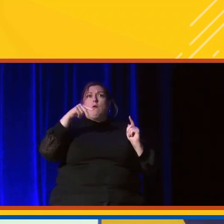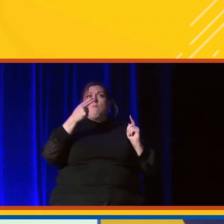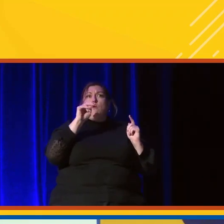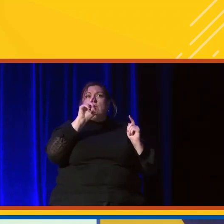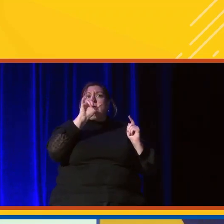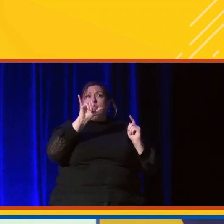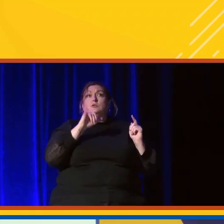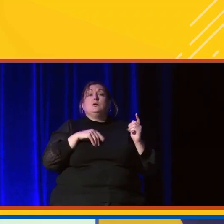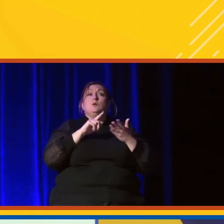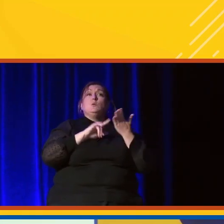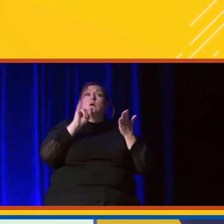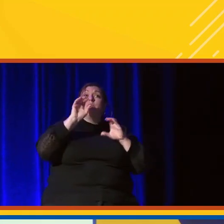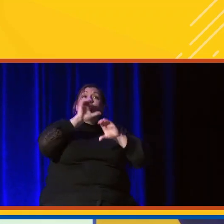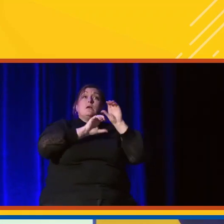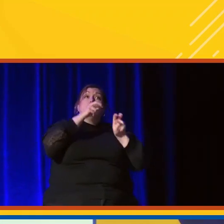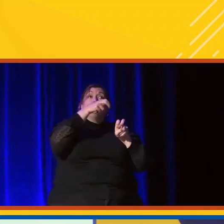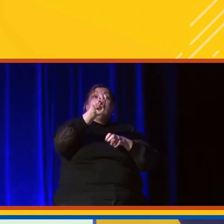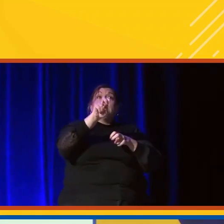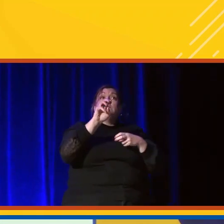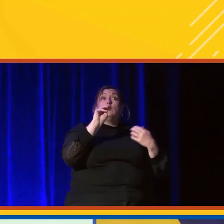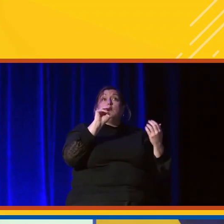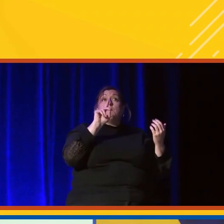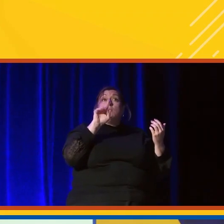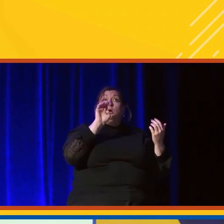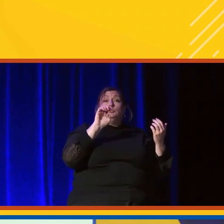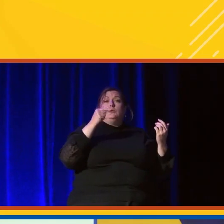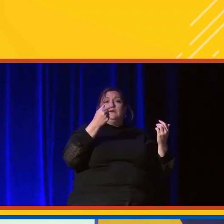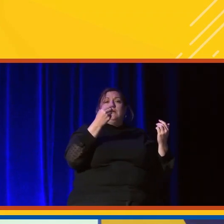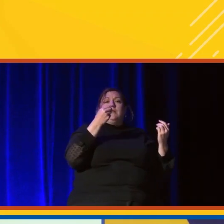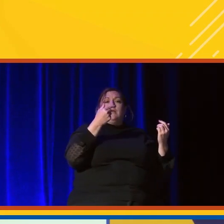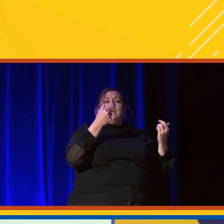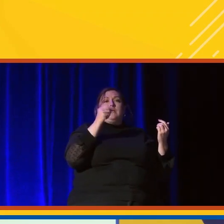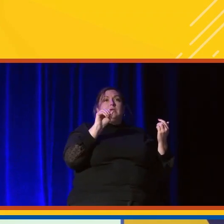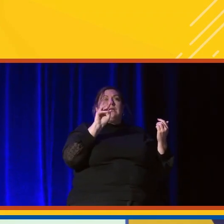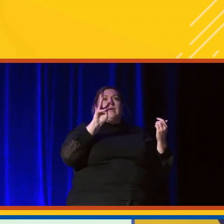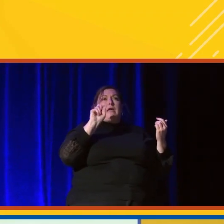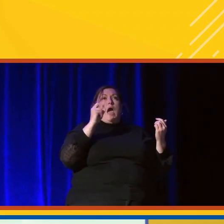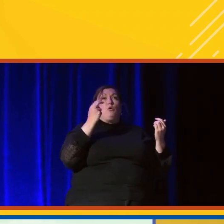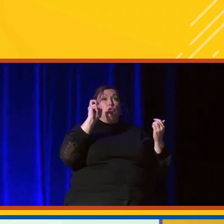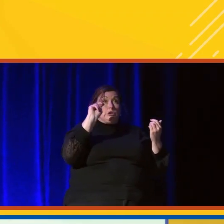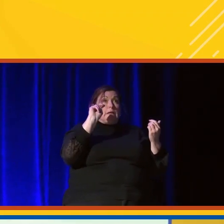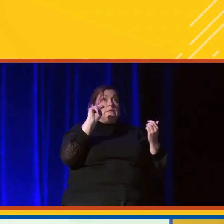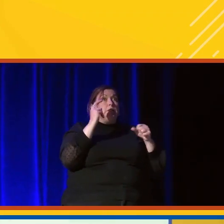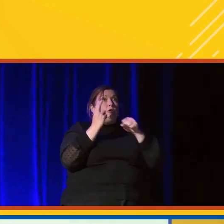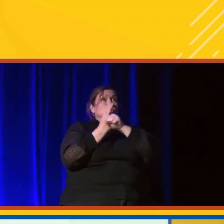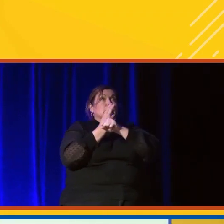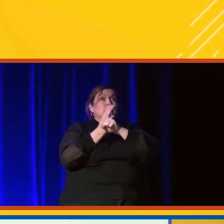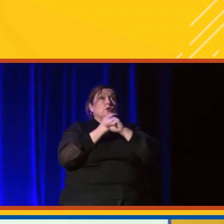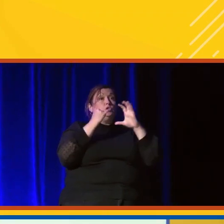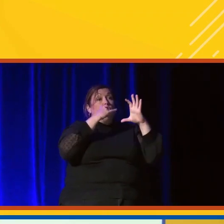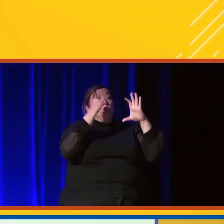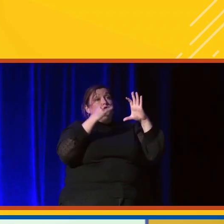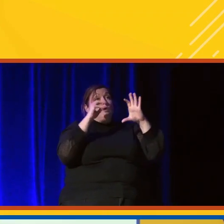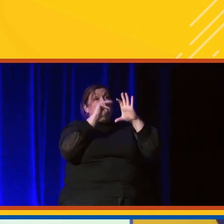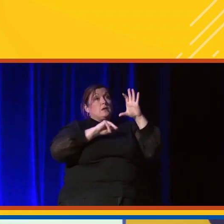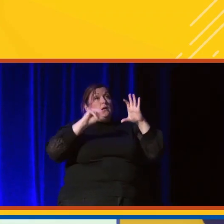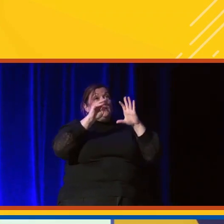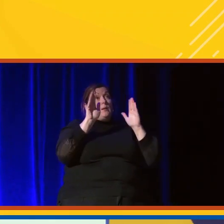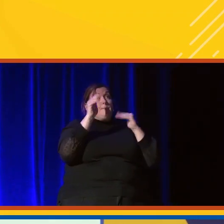What if we could have a chemically transferable model? Gaussian is incredibly useful because you draw a molecule in a box and out pops the electronic